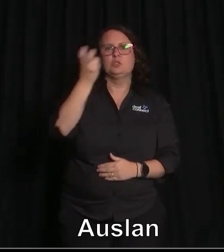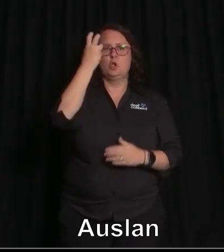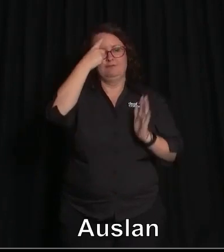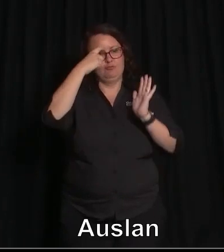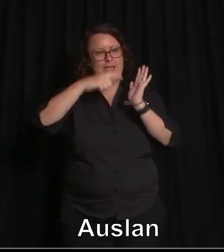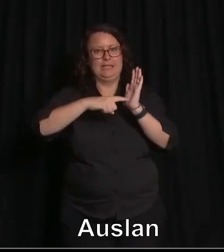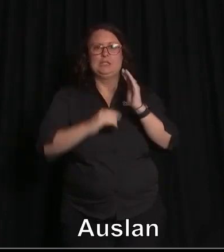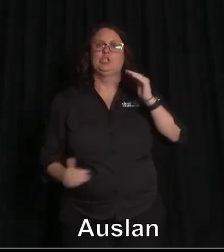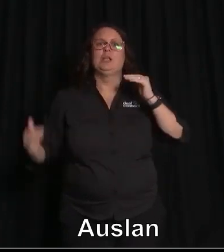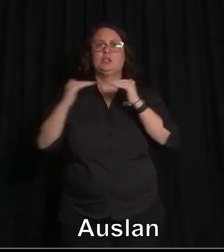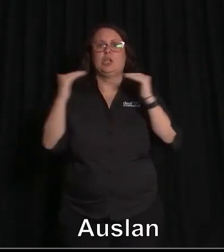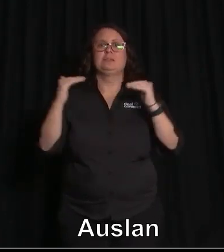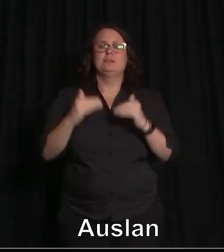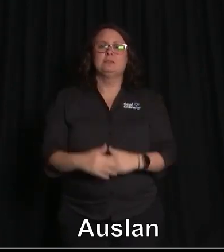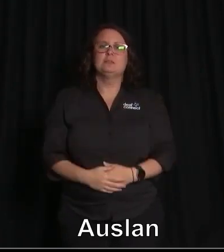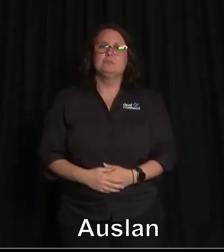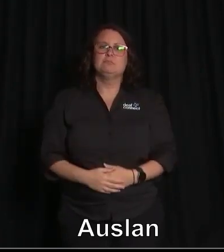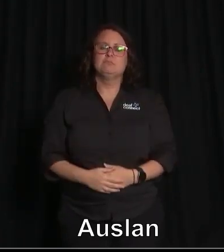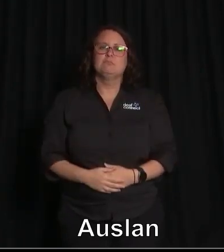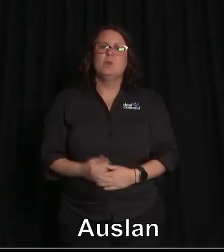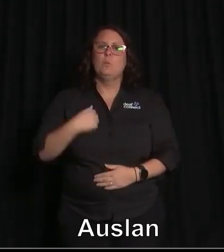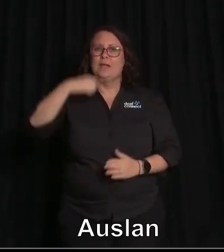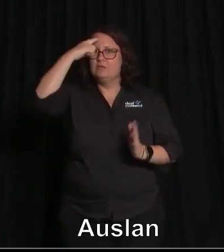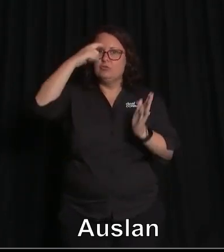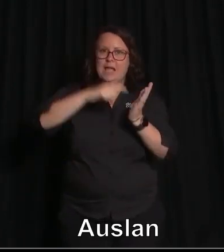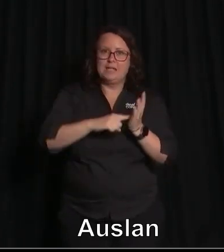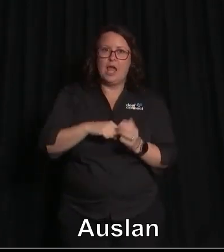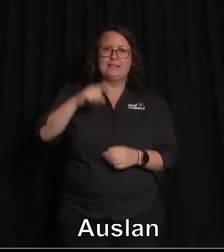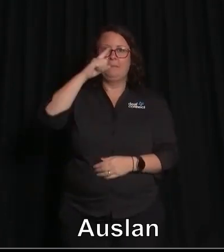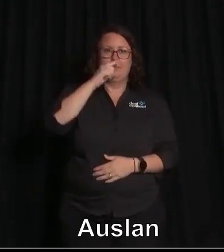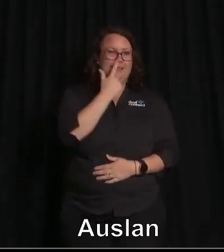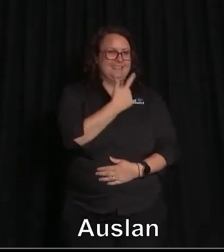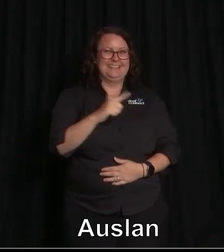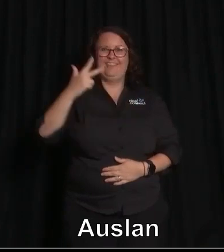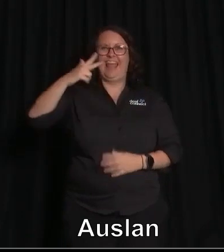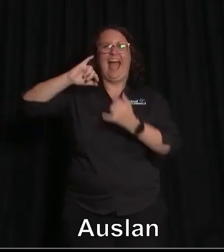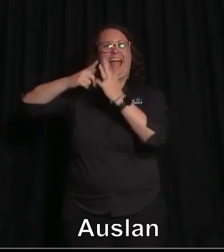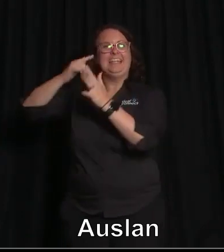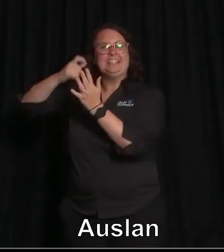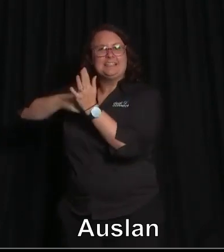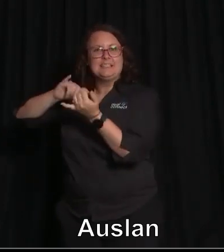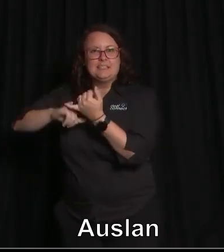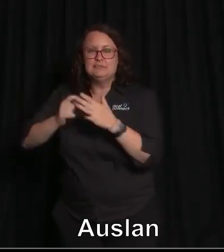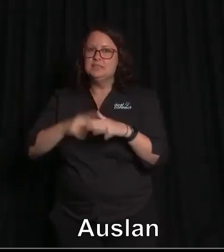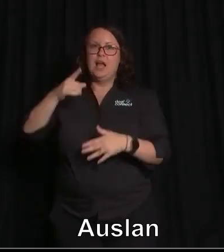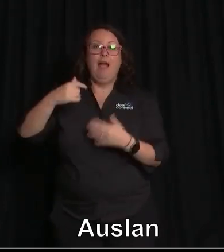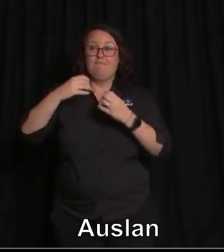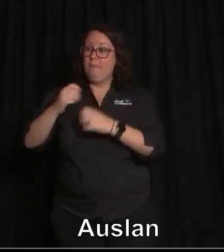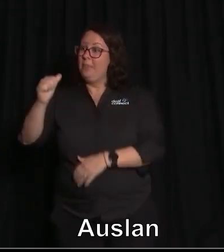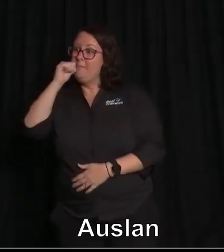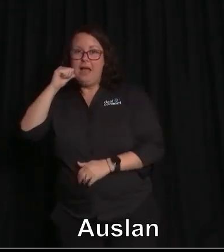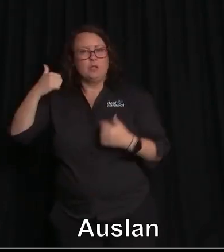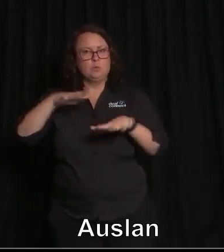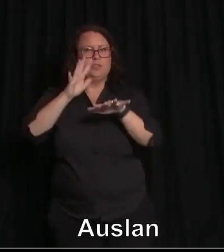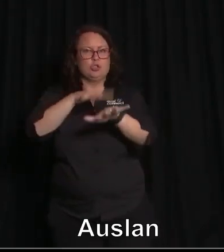recognition and justice. We recognize the role that trailblazing 78ers stepped out of the bars and onto the streets